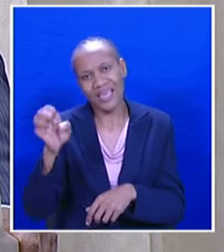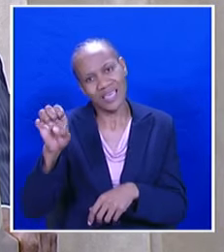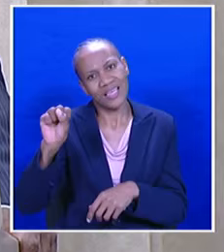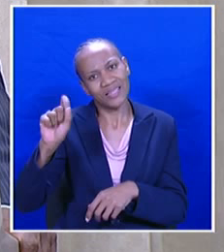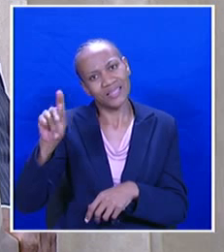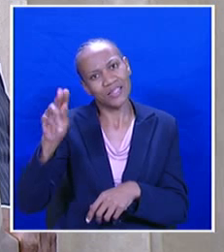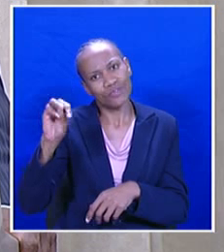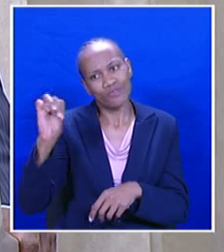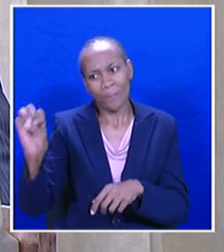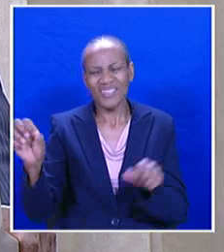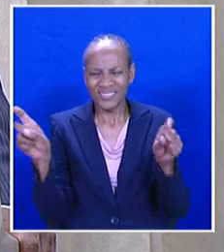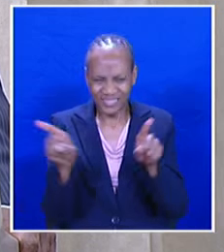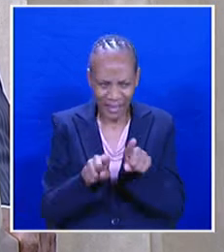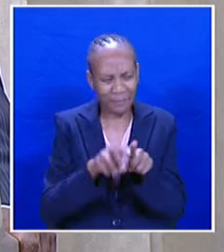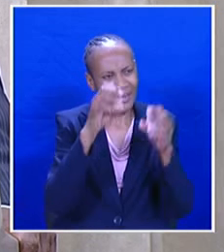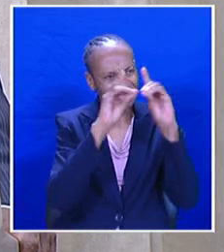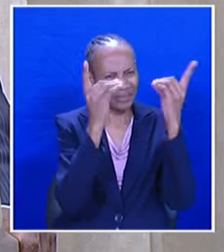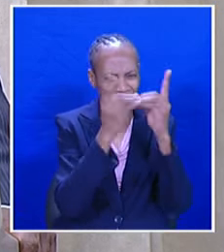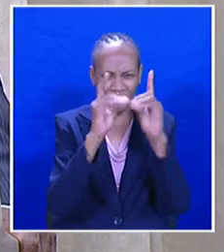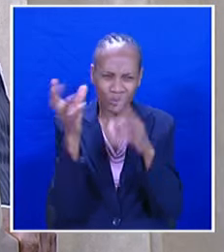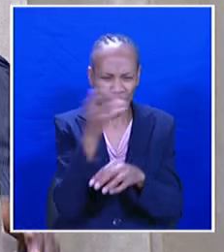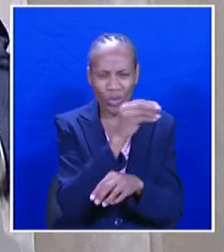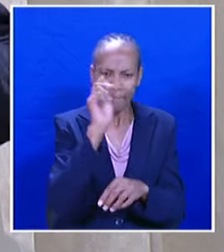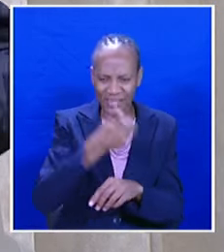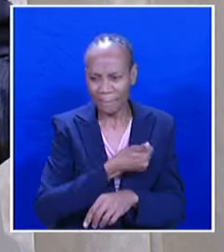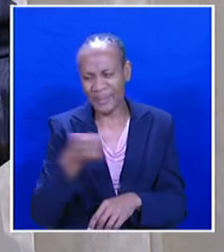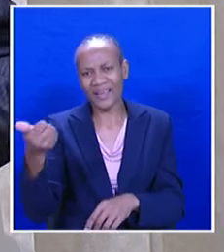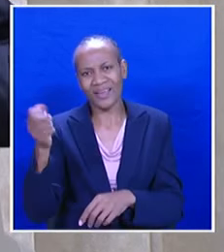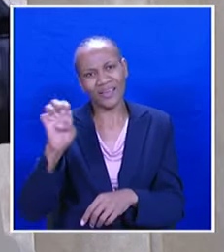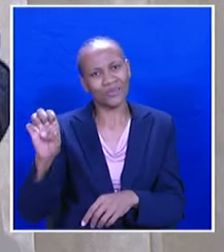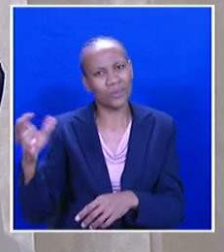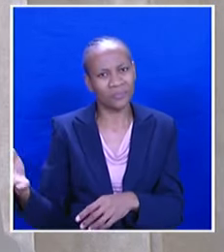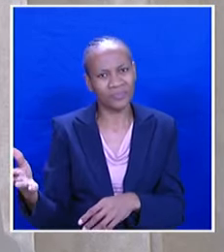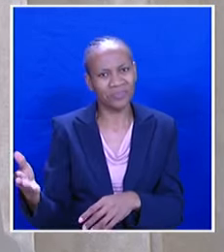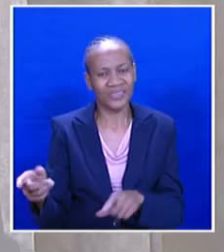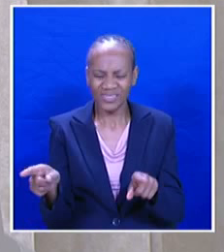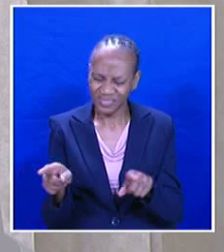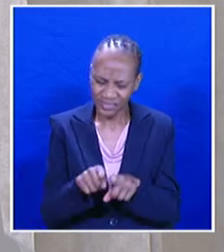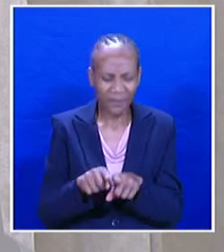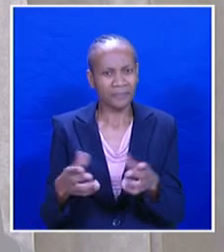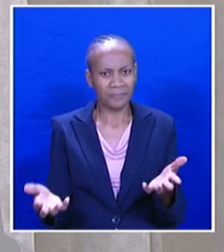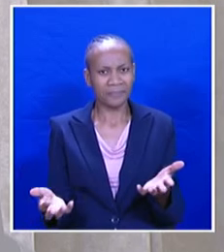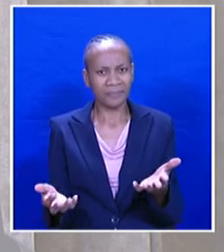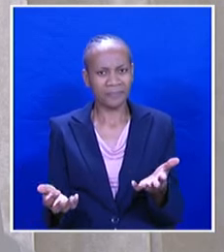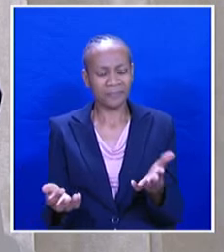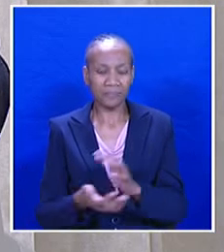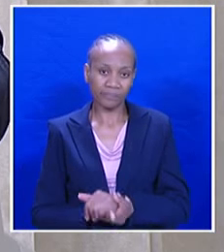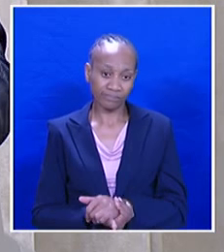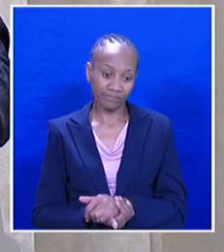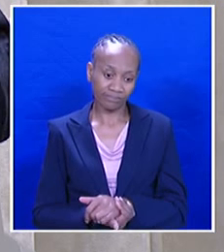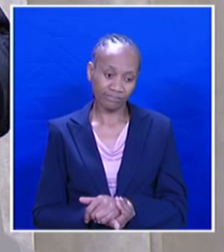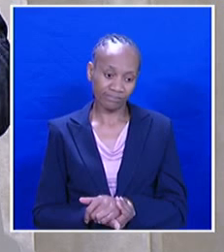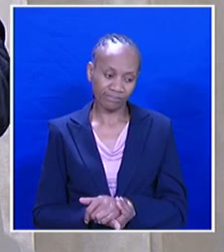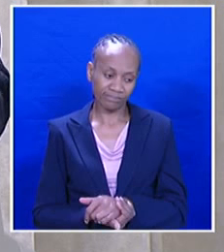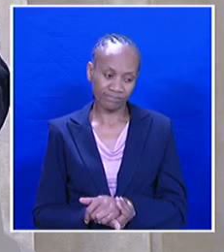owe Eskom. And now the war room is going through precisely some of those issues to address them, to ensure